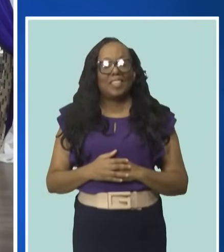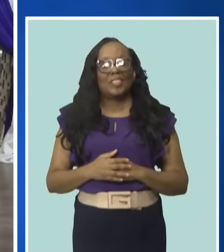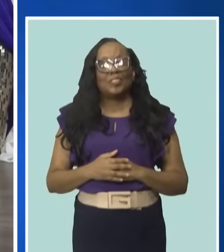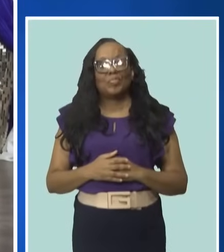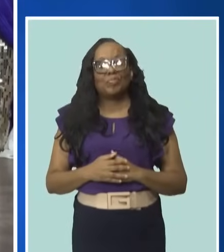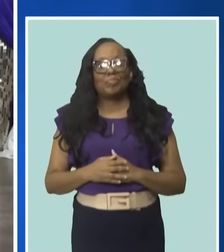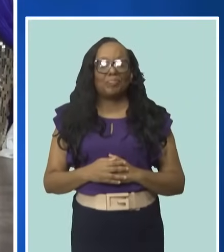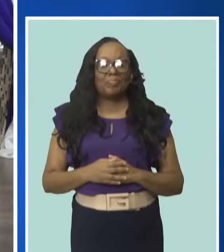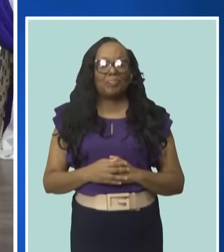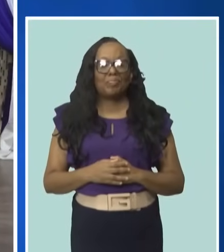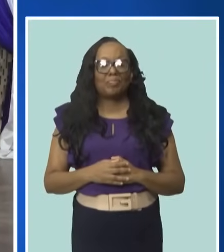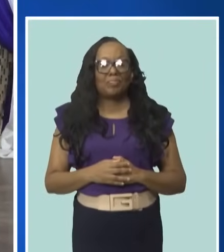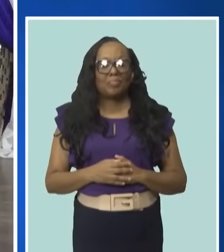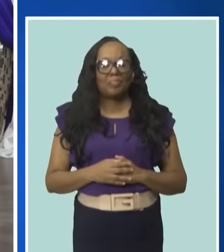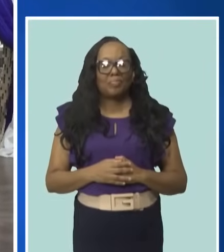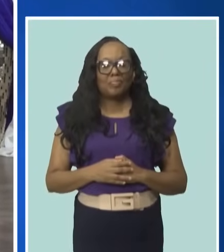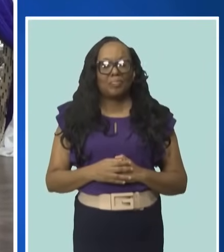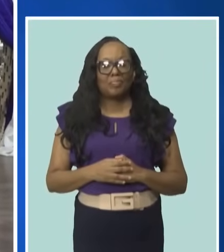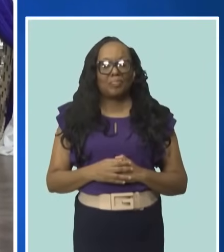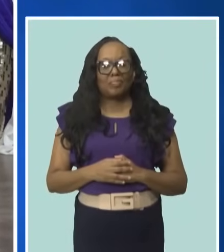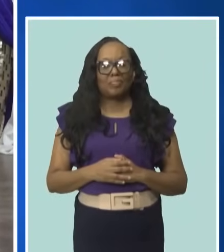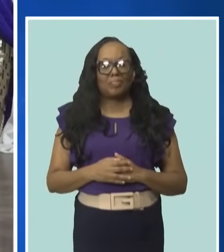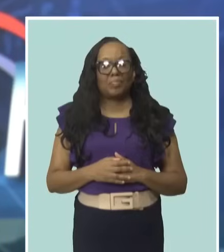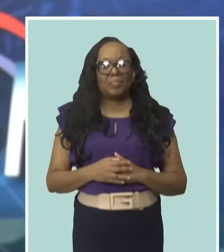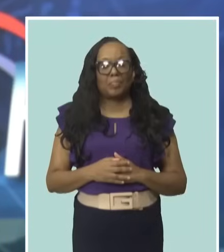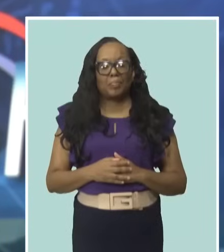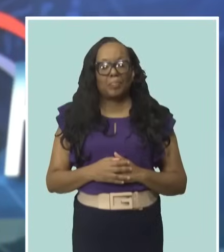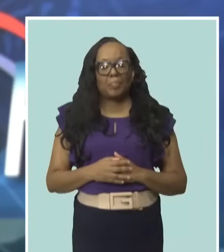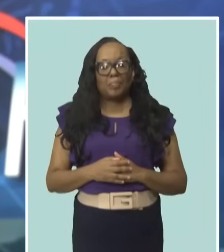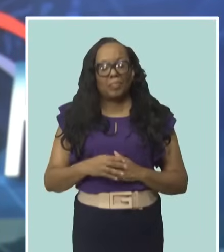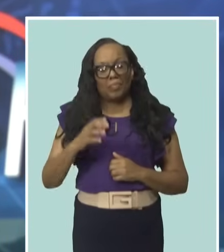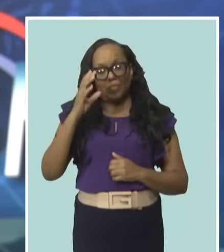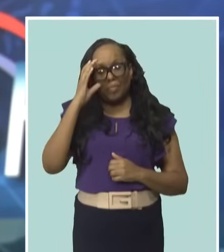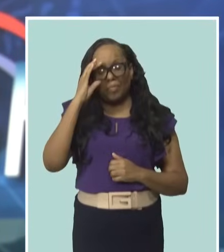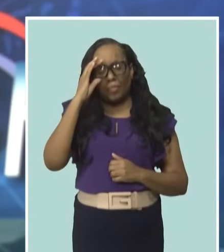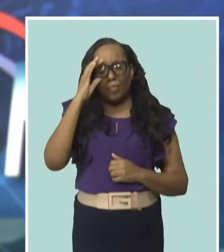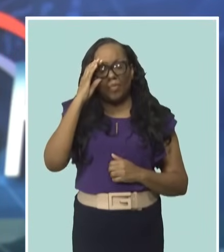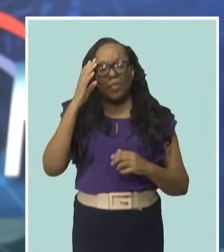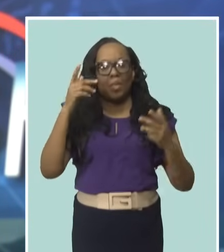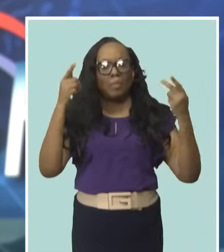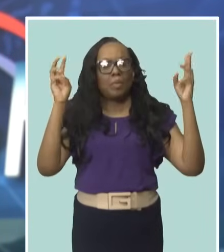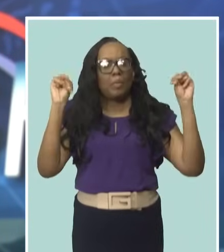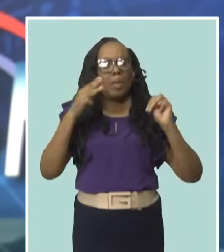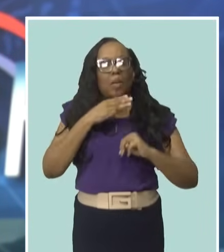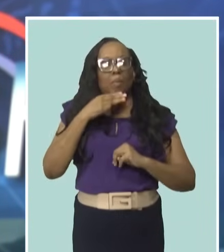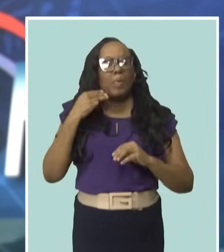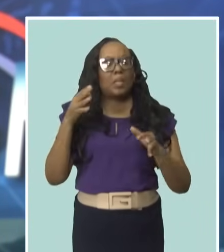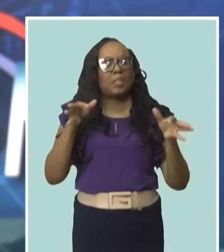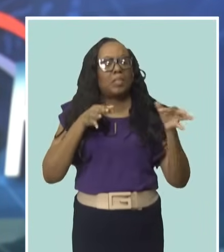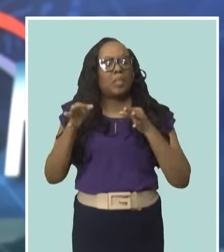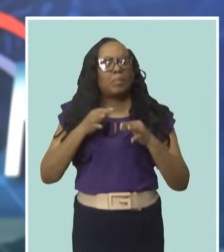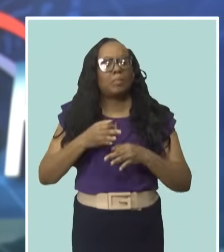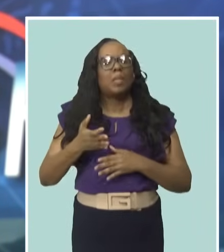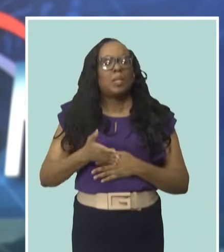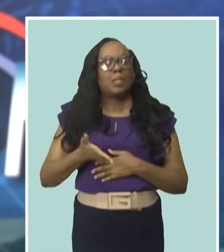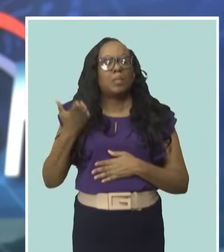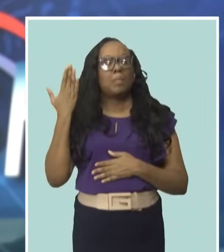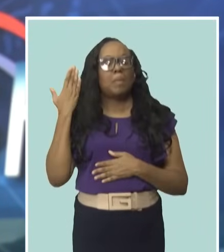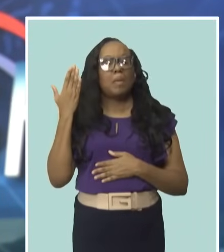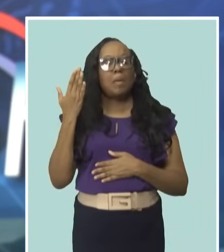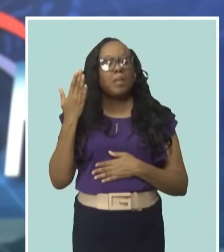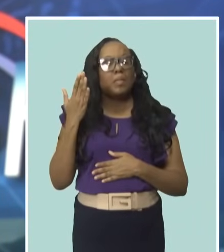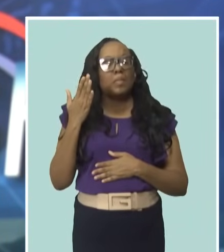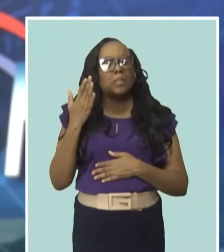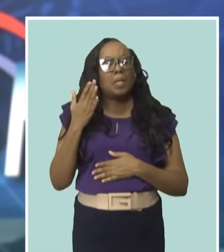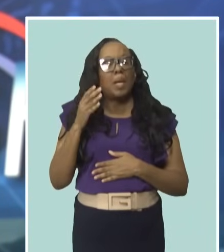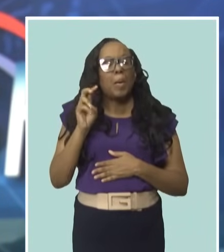Rachel Agard, CBC News. Prime Minister Mia Amor-Motley has described late media practitioner